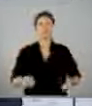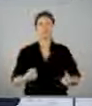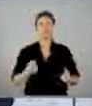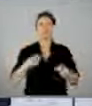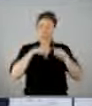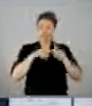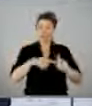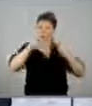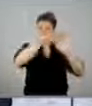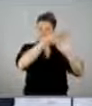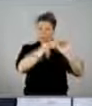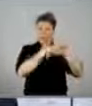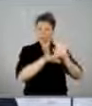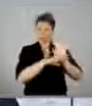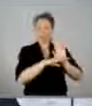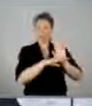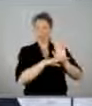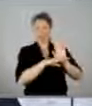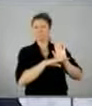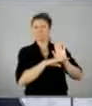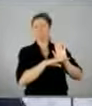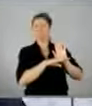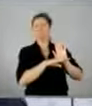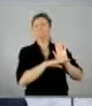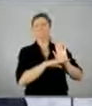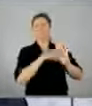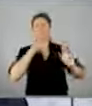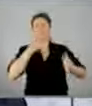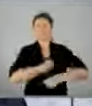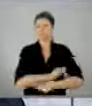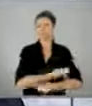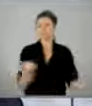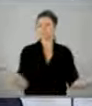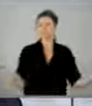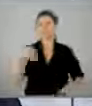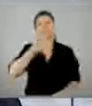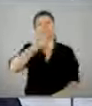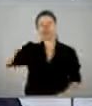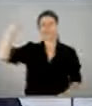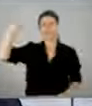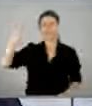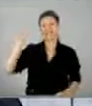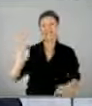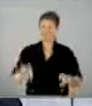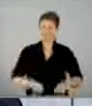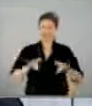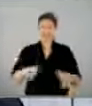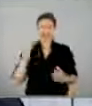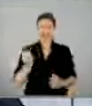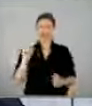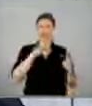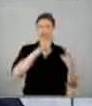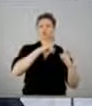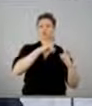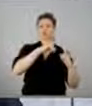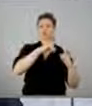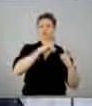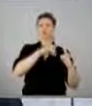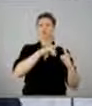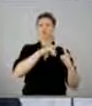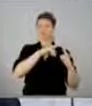quality and efficacy, and will be provided free to Australians. And it means that Australia now has two safe and effective COVID-19 vaccines